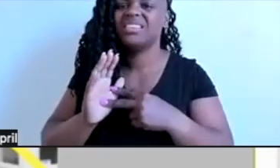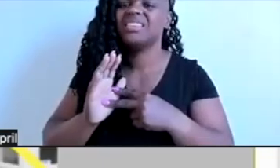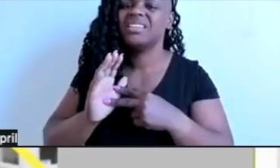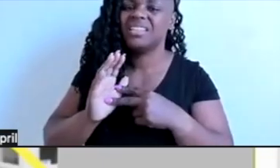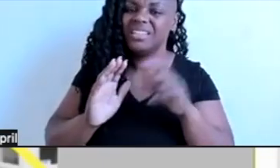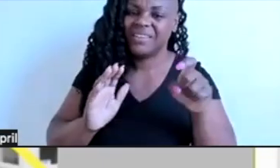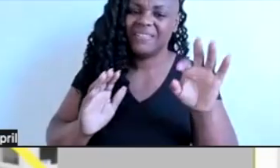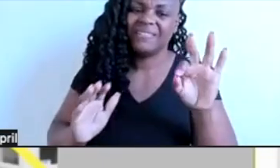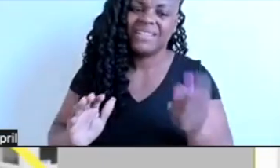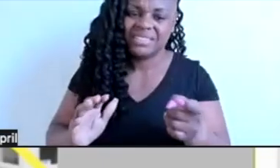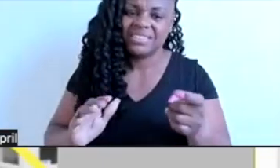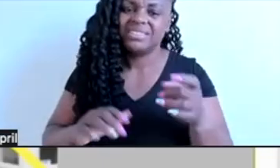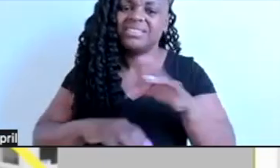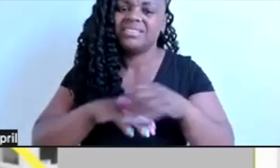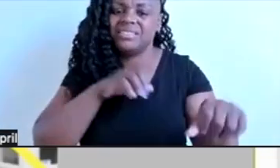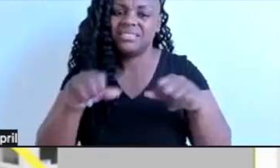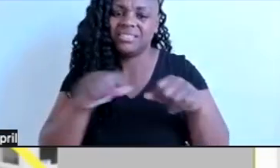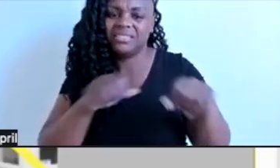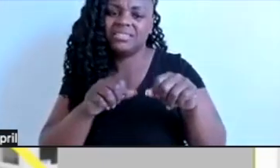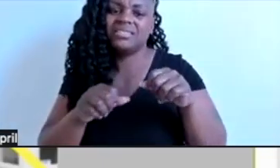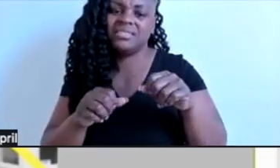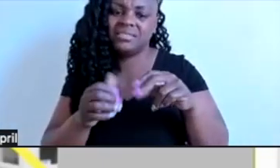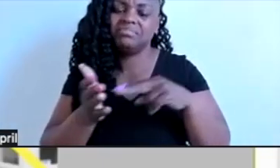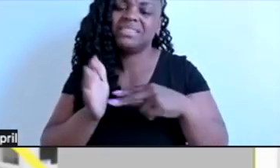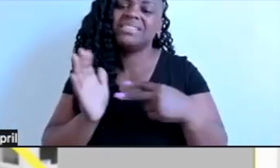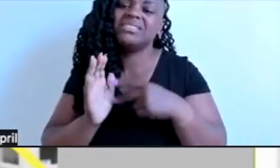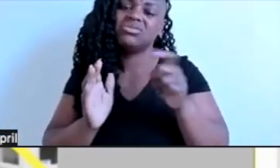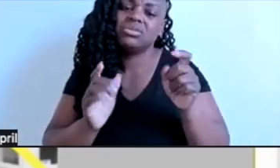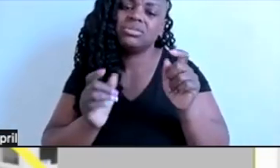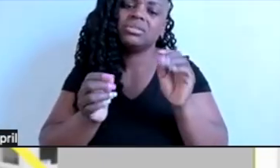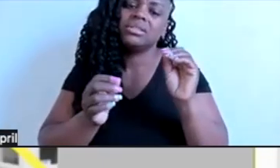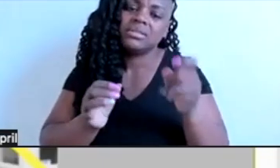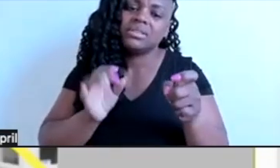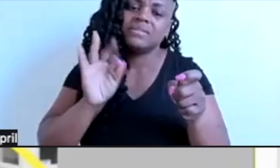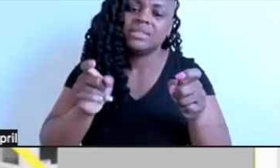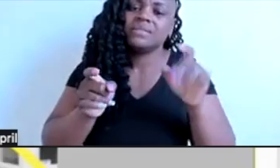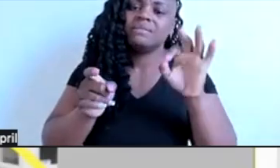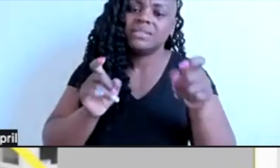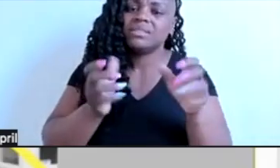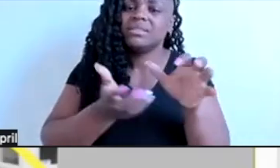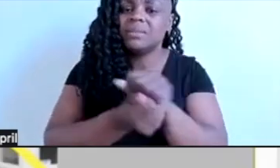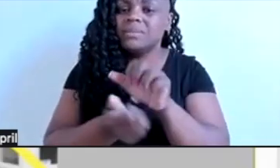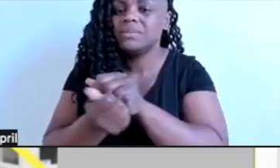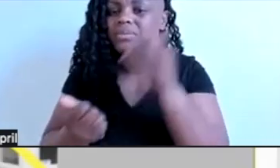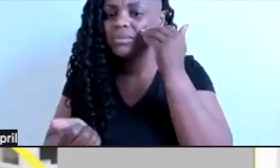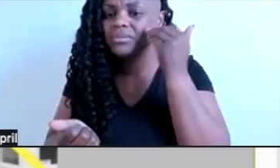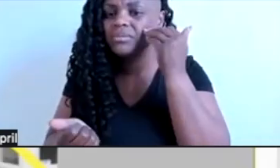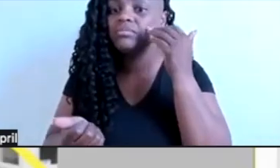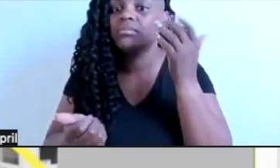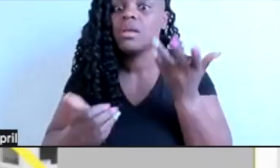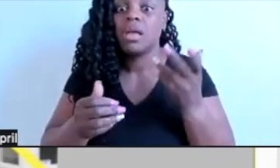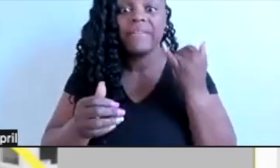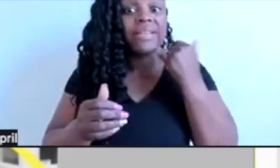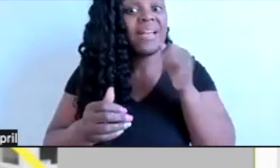large earthquake. Each aftershock could make minor damage more serious. Check the house after each